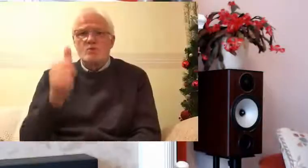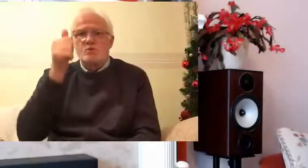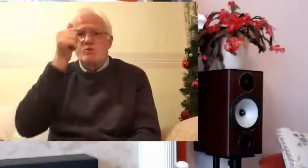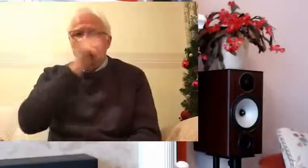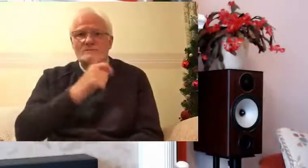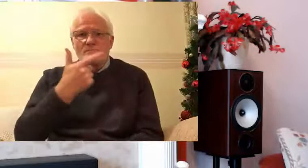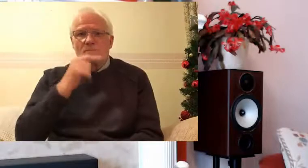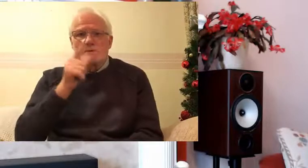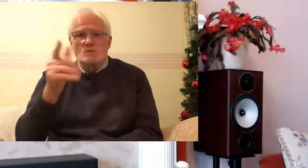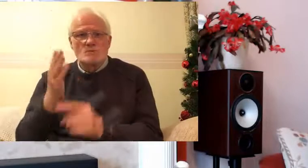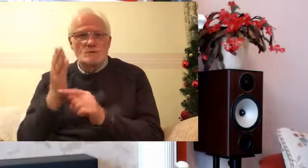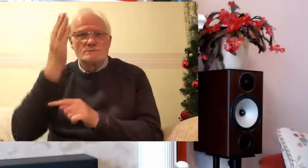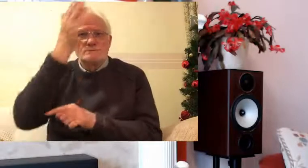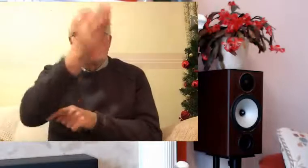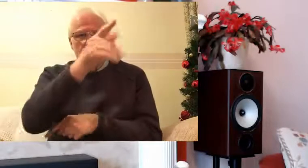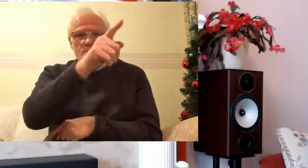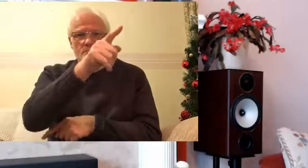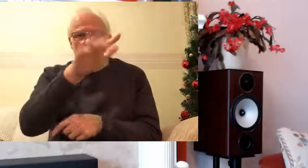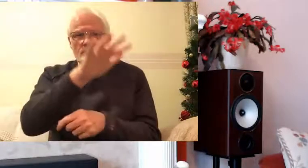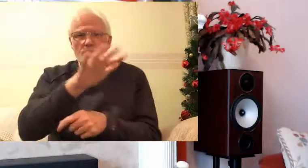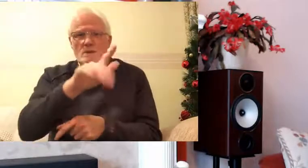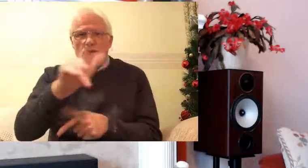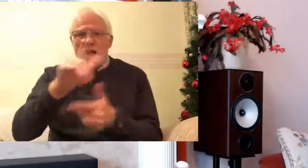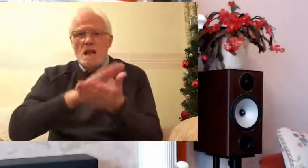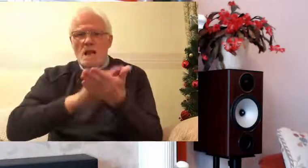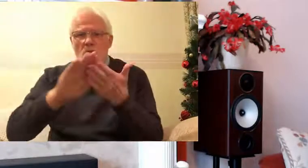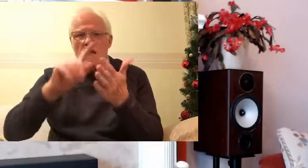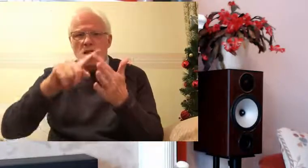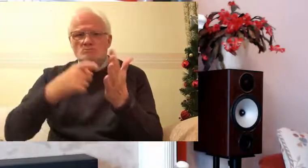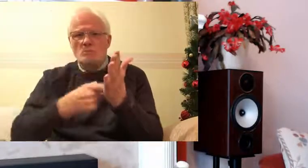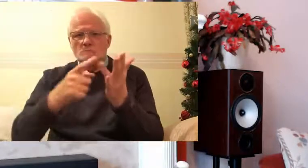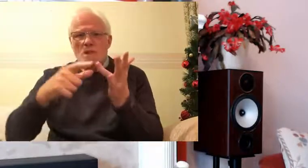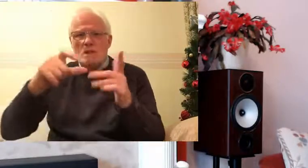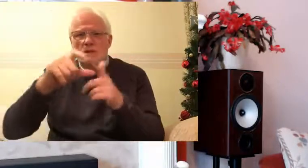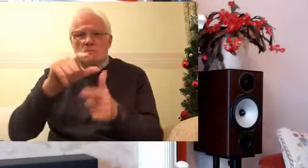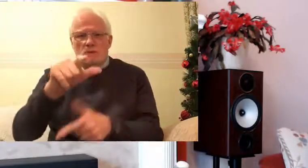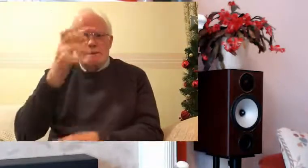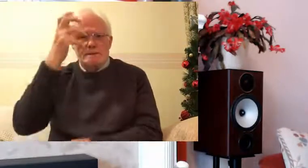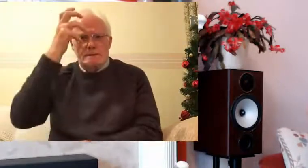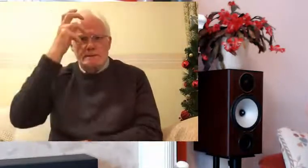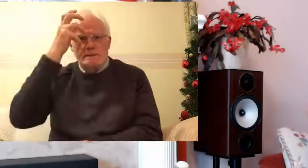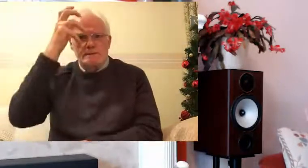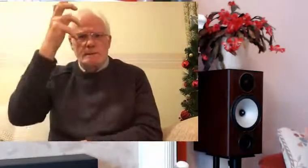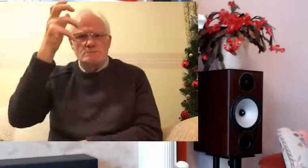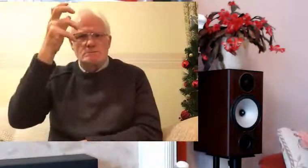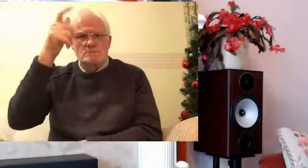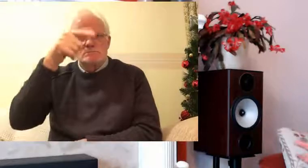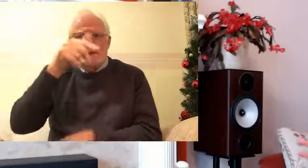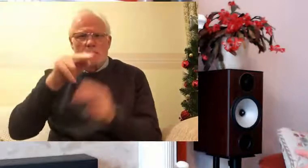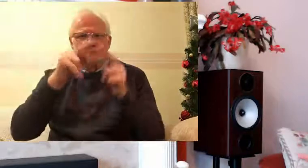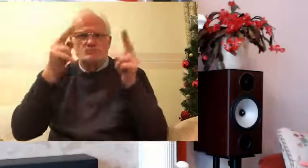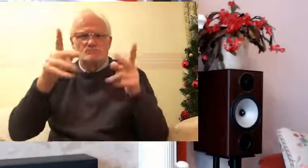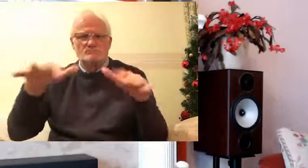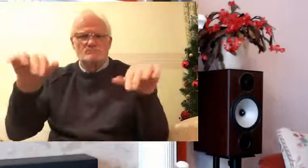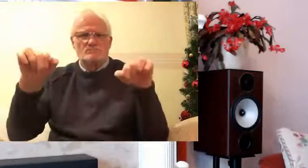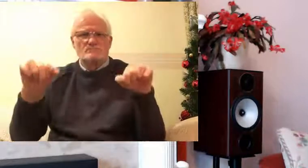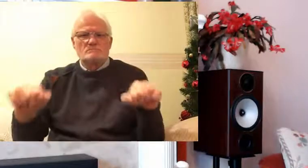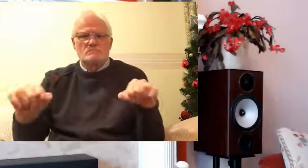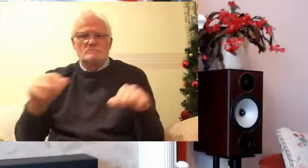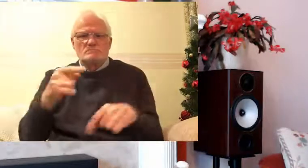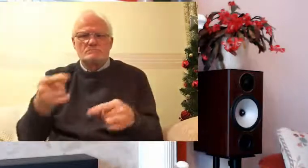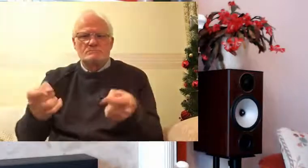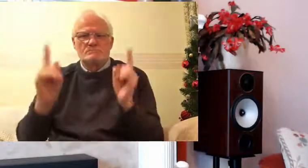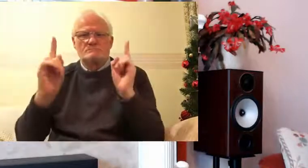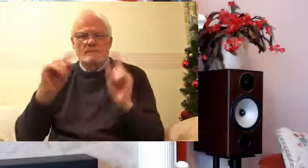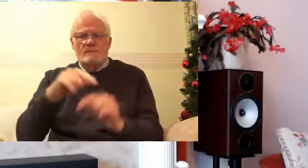At first, the Magi, or wise men, went to Jerusalem because, a new baby king is